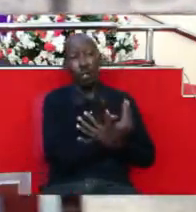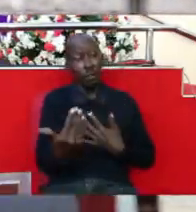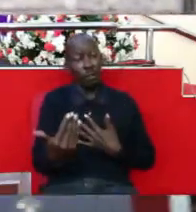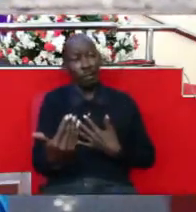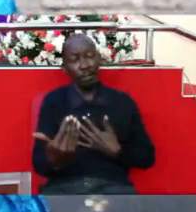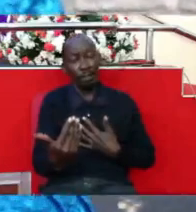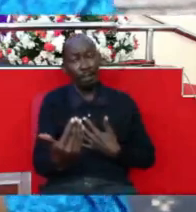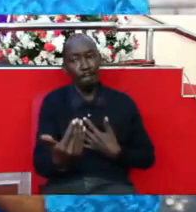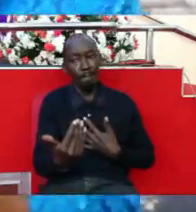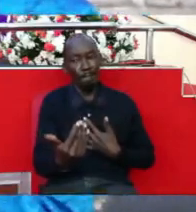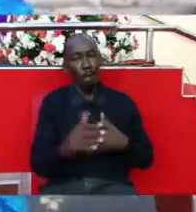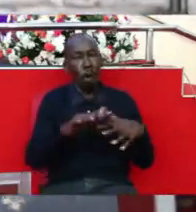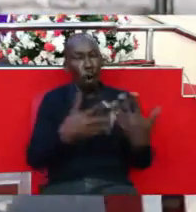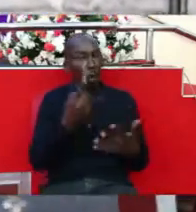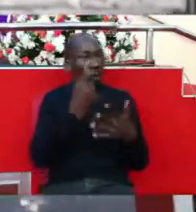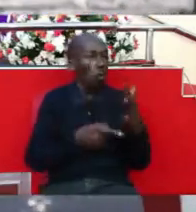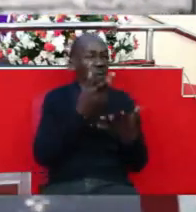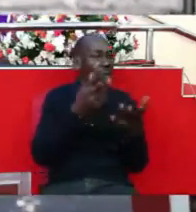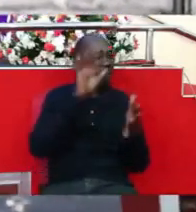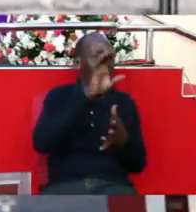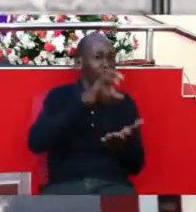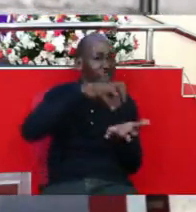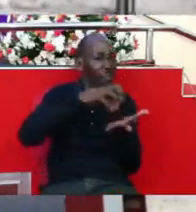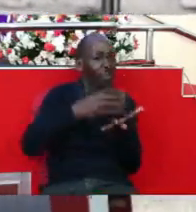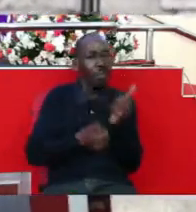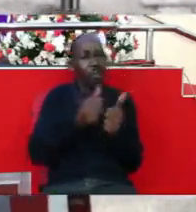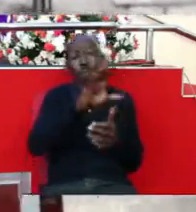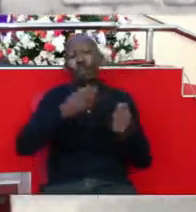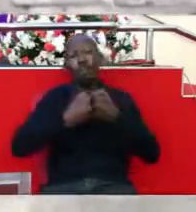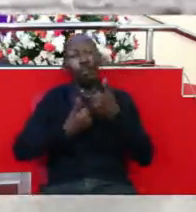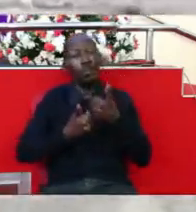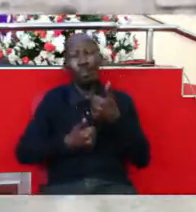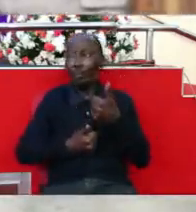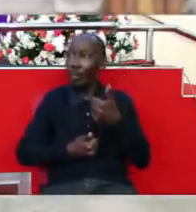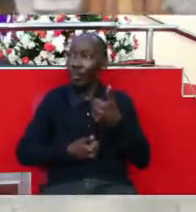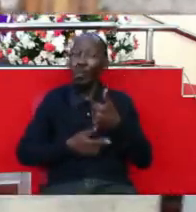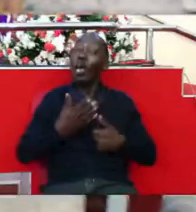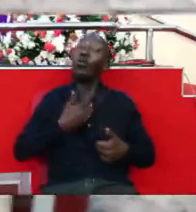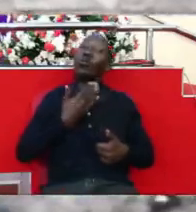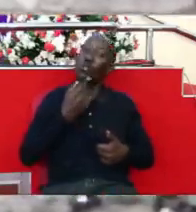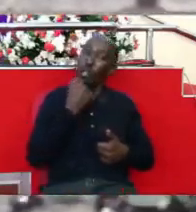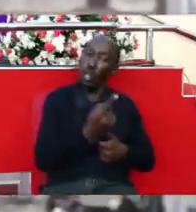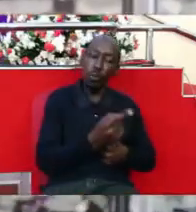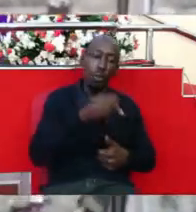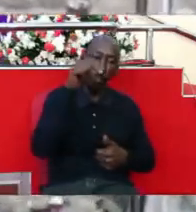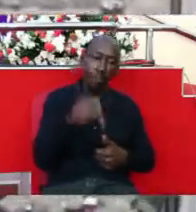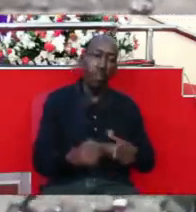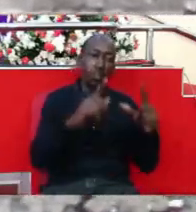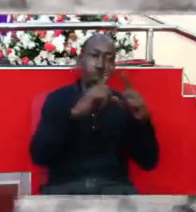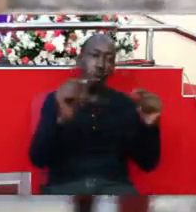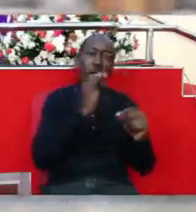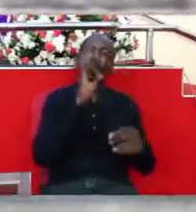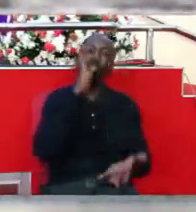Ama mtoto wako. Or whatever it is that is nagging you. Ama kwa jambo lolote ambalo linakusumbua. I want to tell you that this word is real.